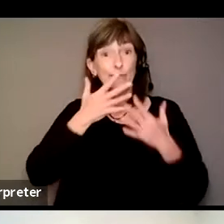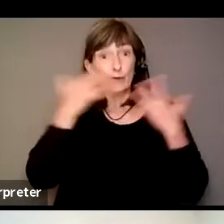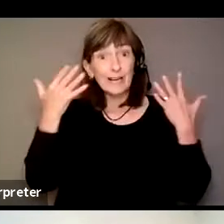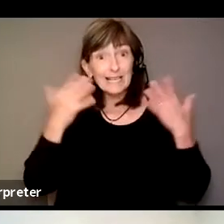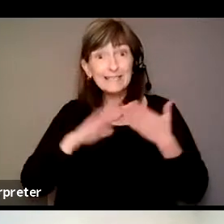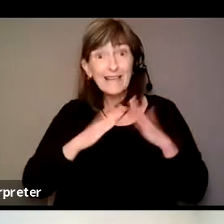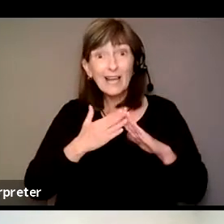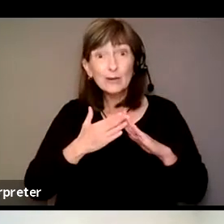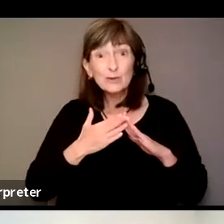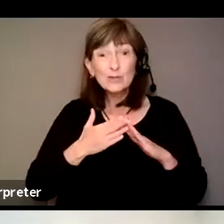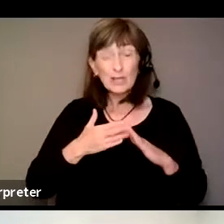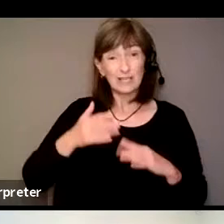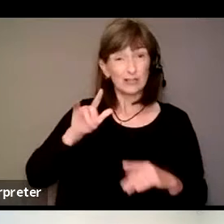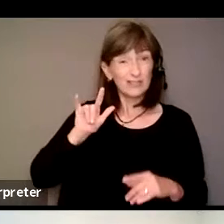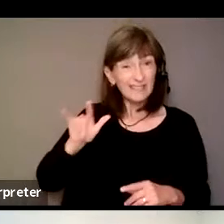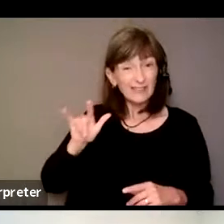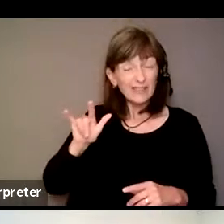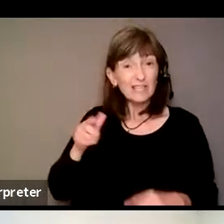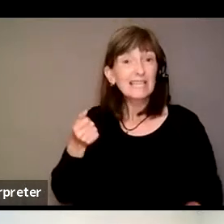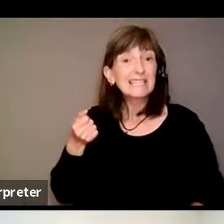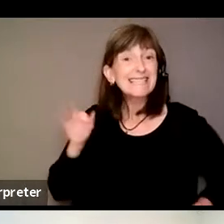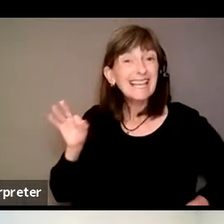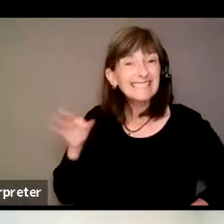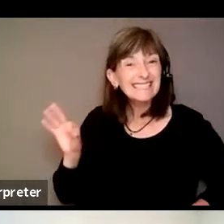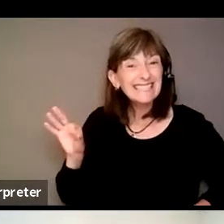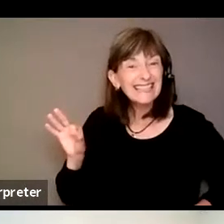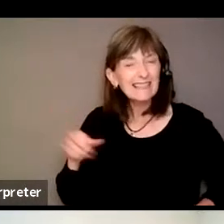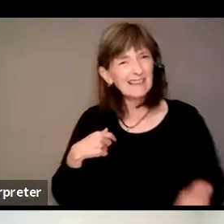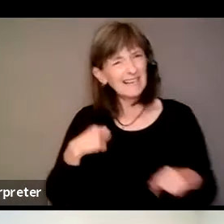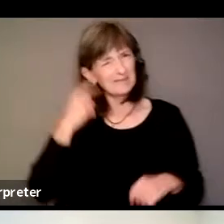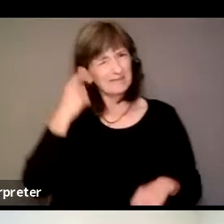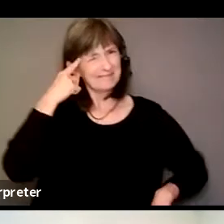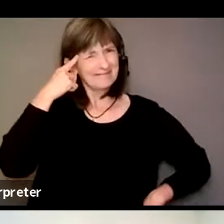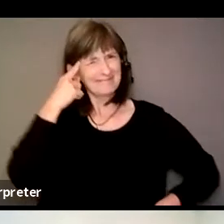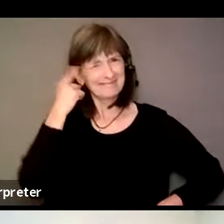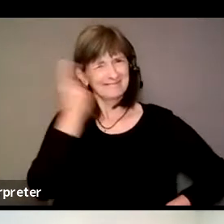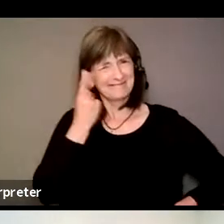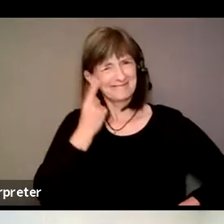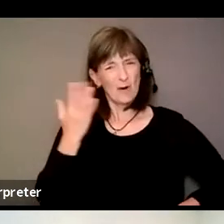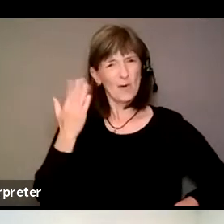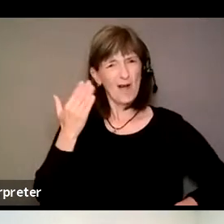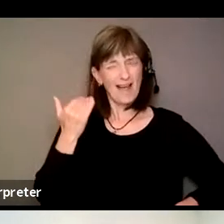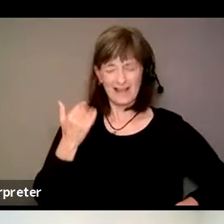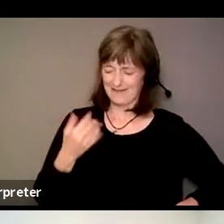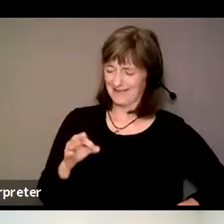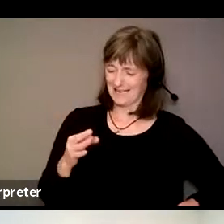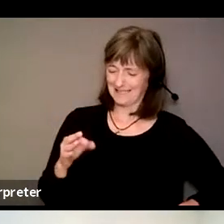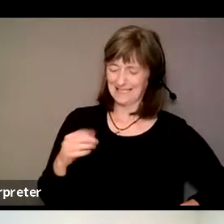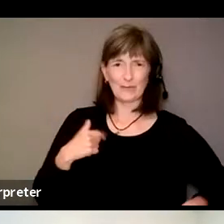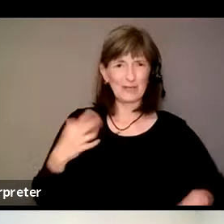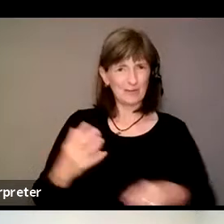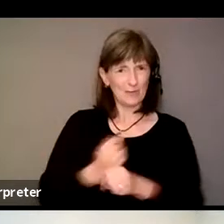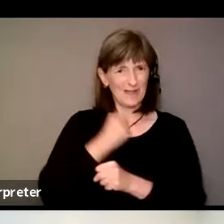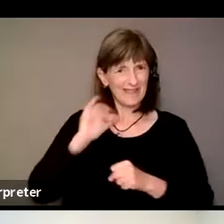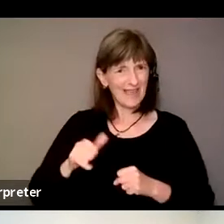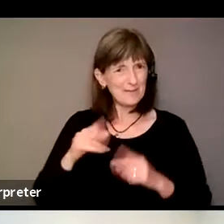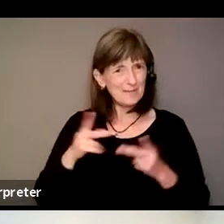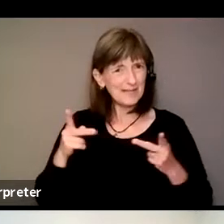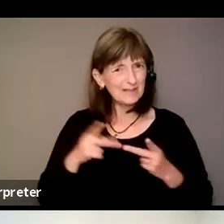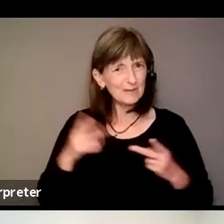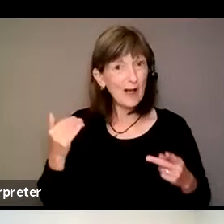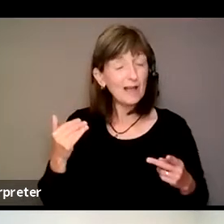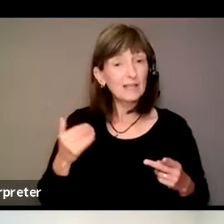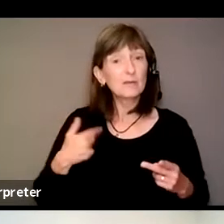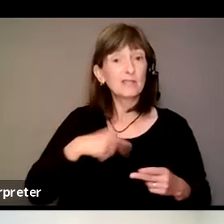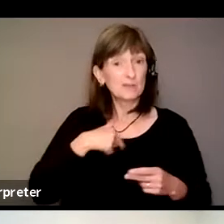what? When I reflect, why did we get that? And it's because we're inclusive and we're friendly and we're respectful.